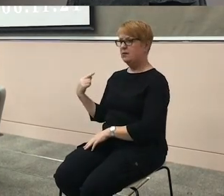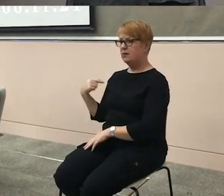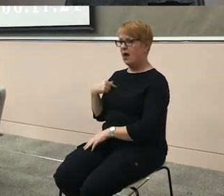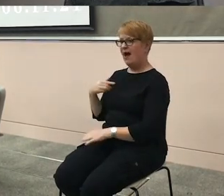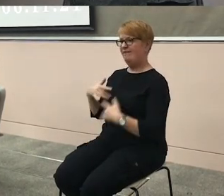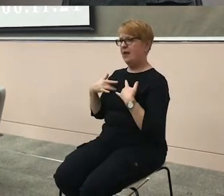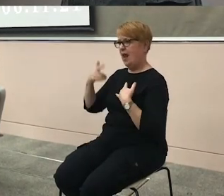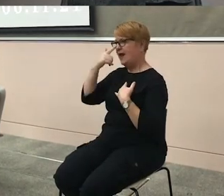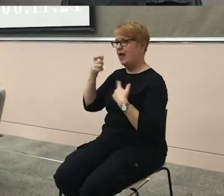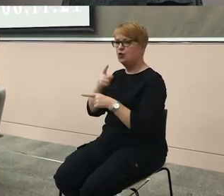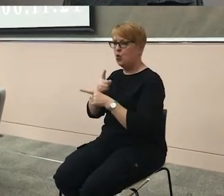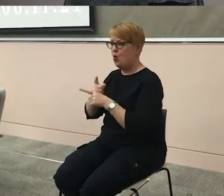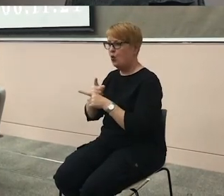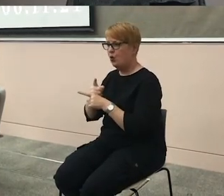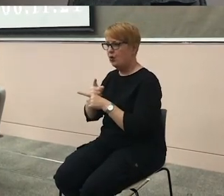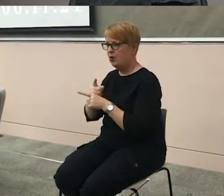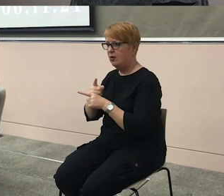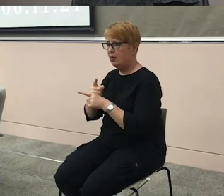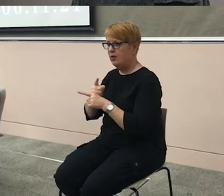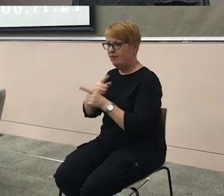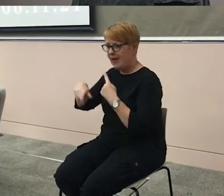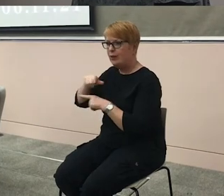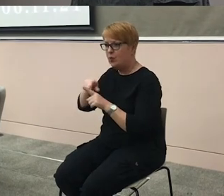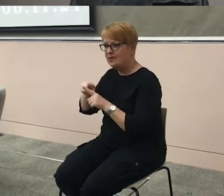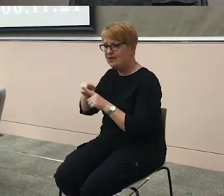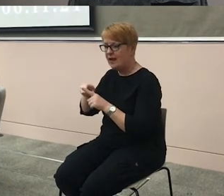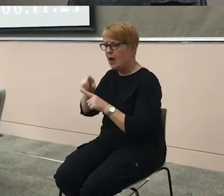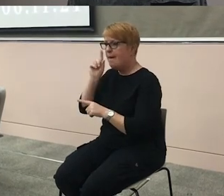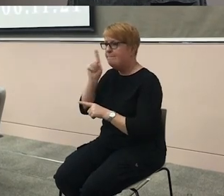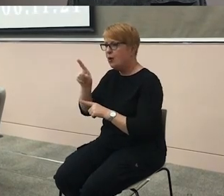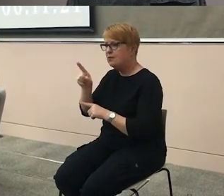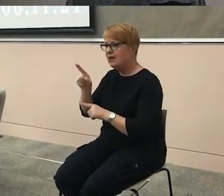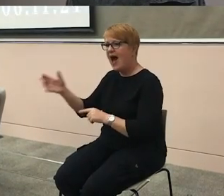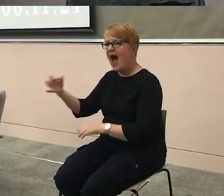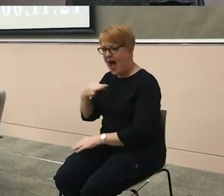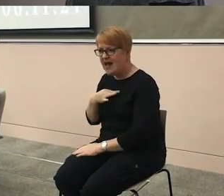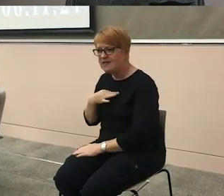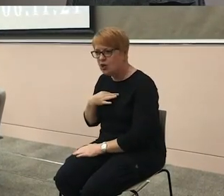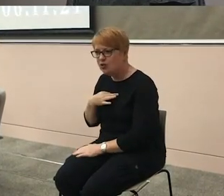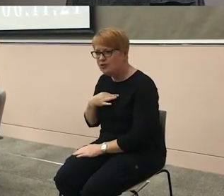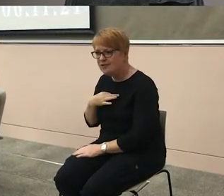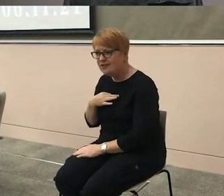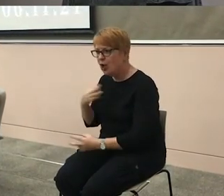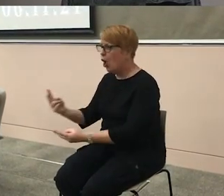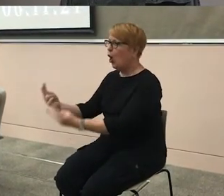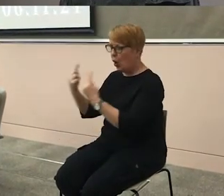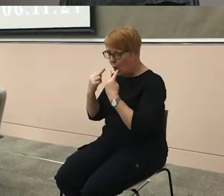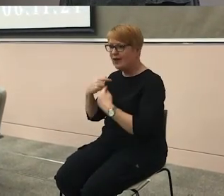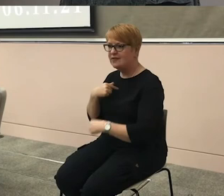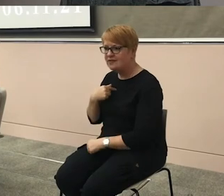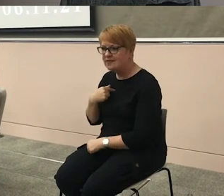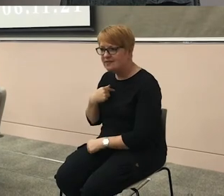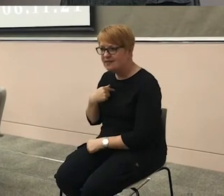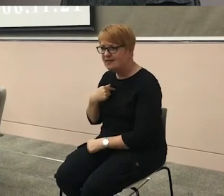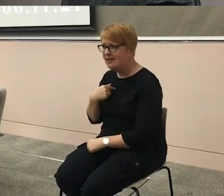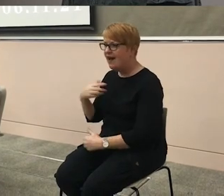my ladies, is ask us, look at us, you know, just